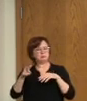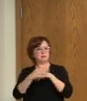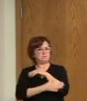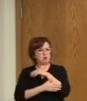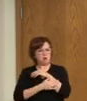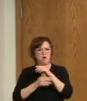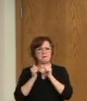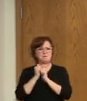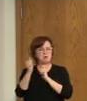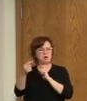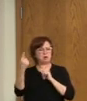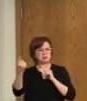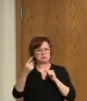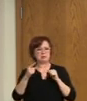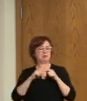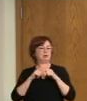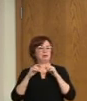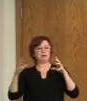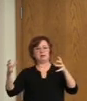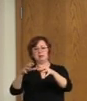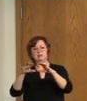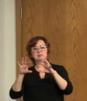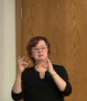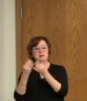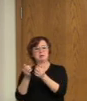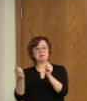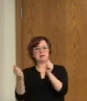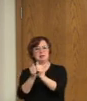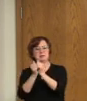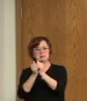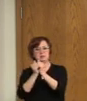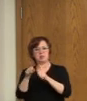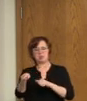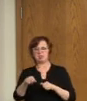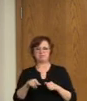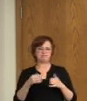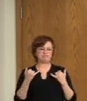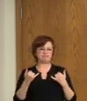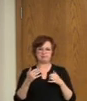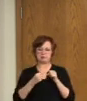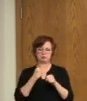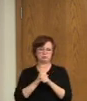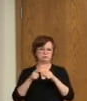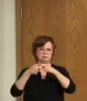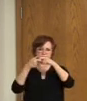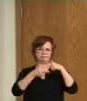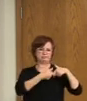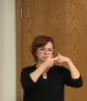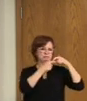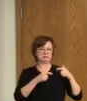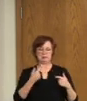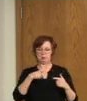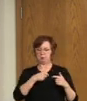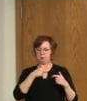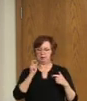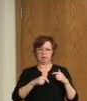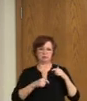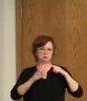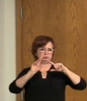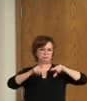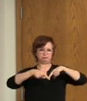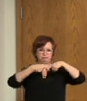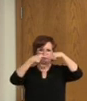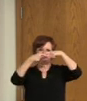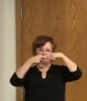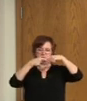very dangerous, that could lead us into a huge spike of cases a couple of weeks from now. So we are